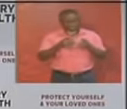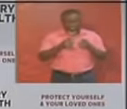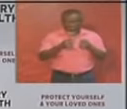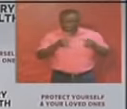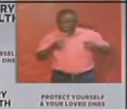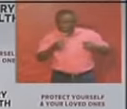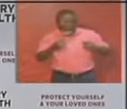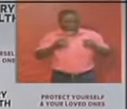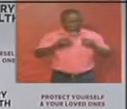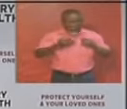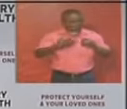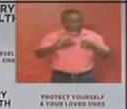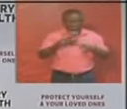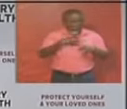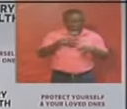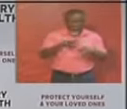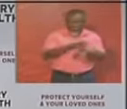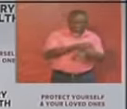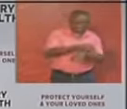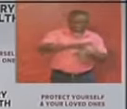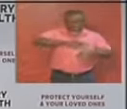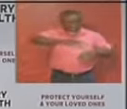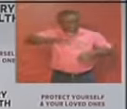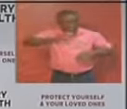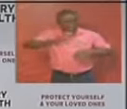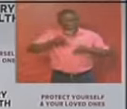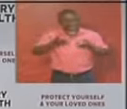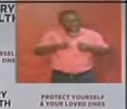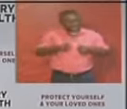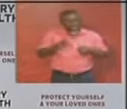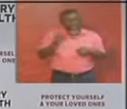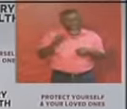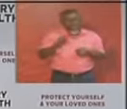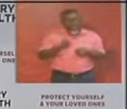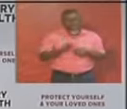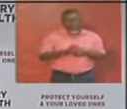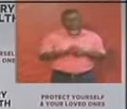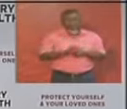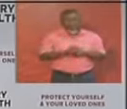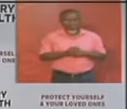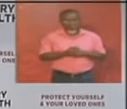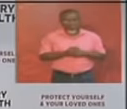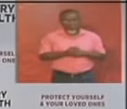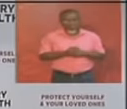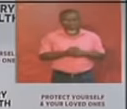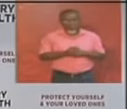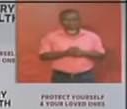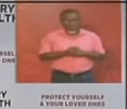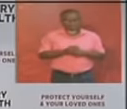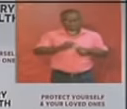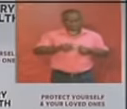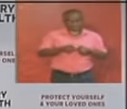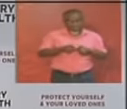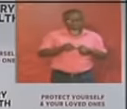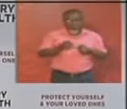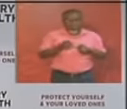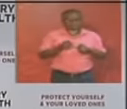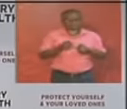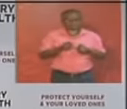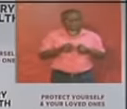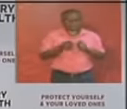AstraZeneca, they are categorized according to the very common side effects, uncommon side effects, and of course, rare